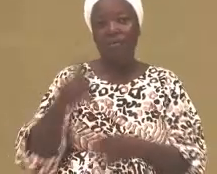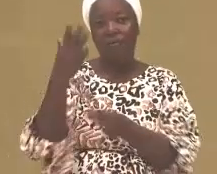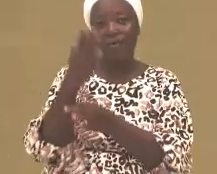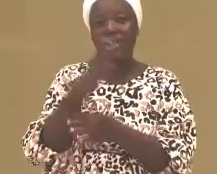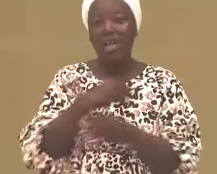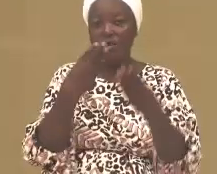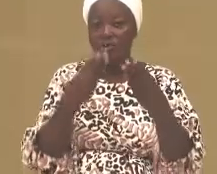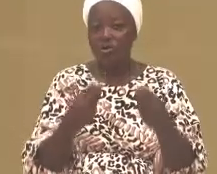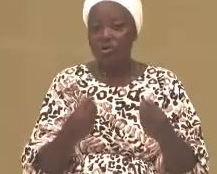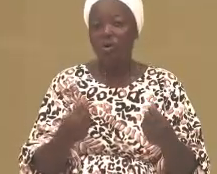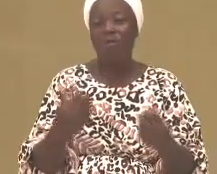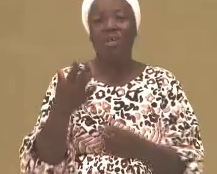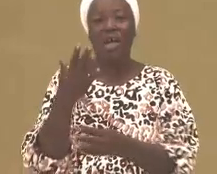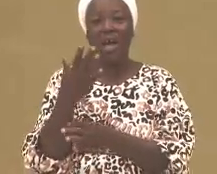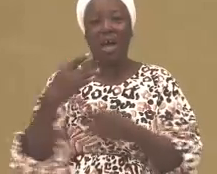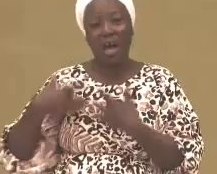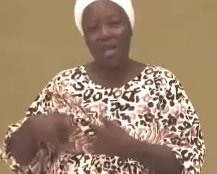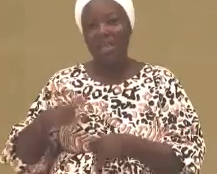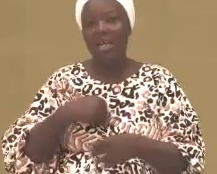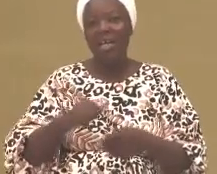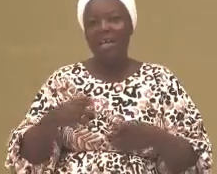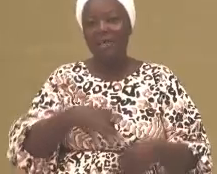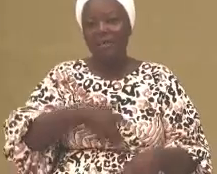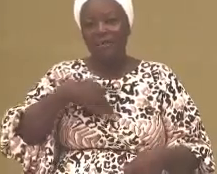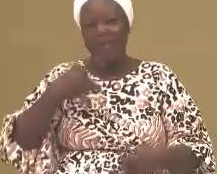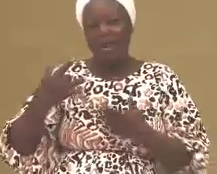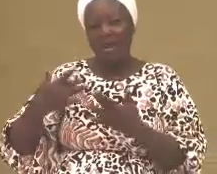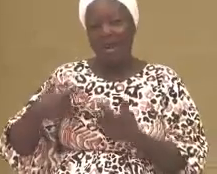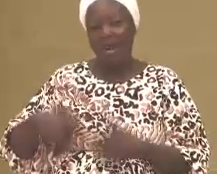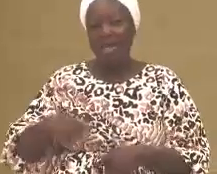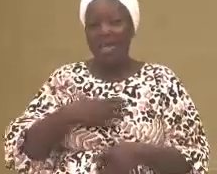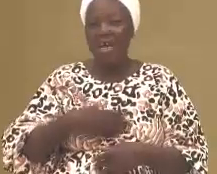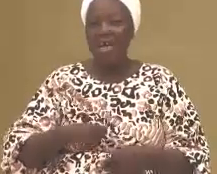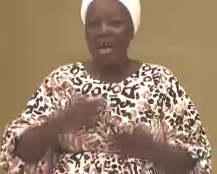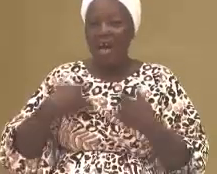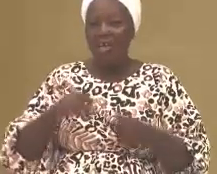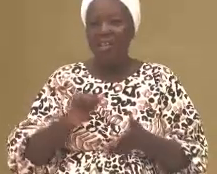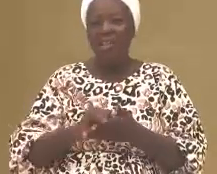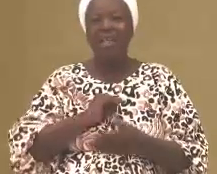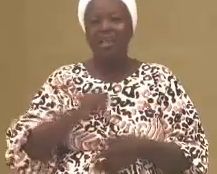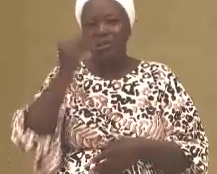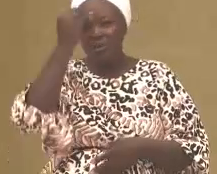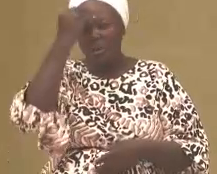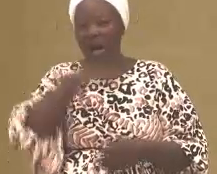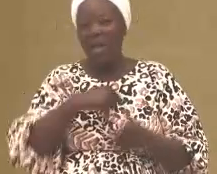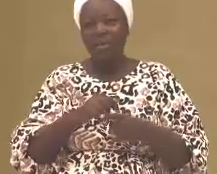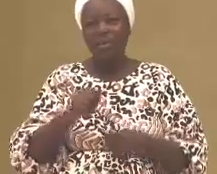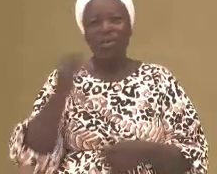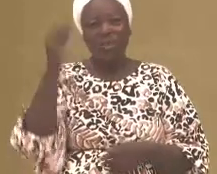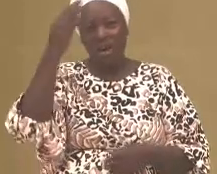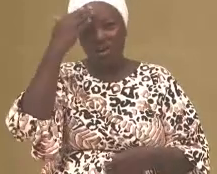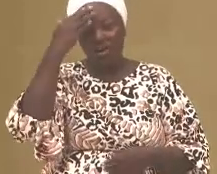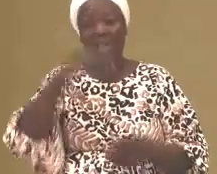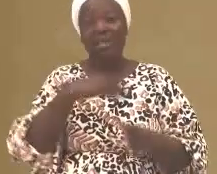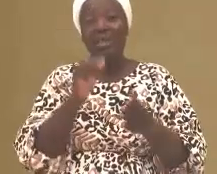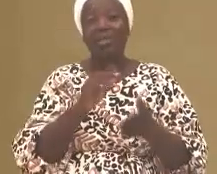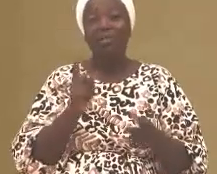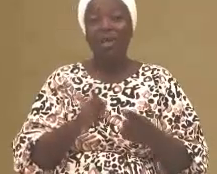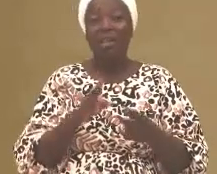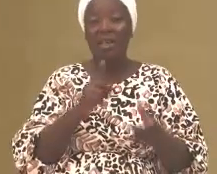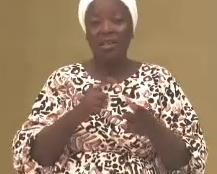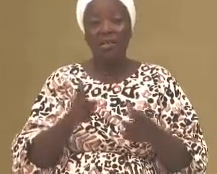a feeling heart, a heart that is sensitive to the guidance and leading of the Lord